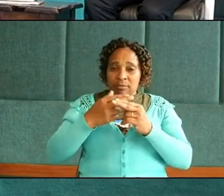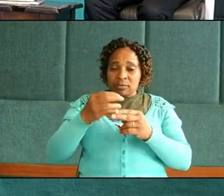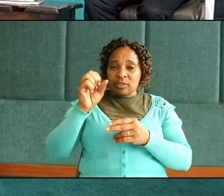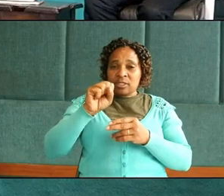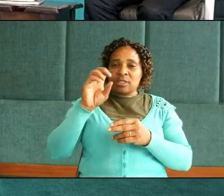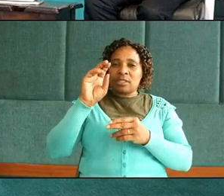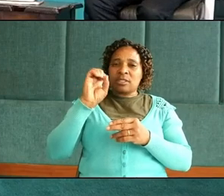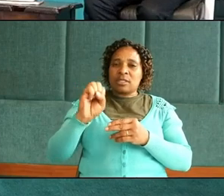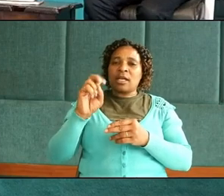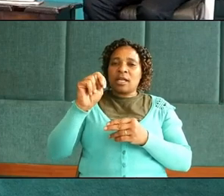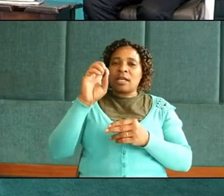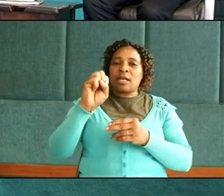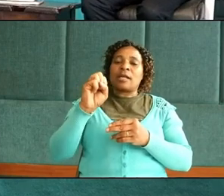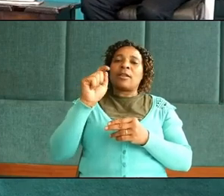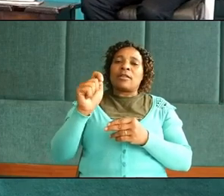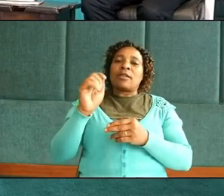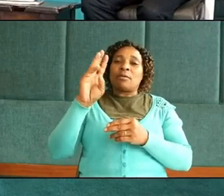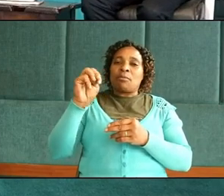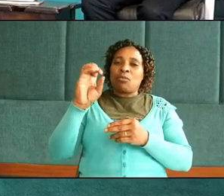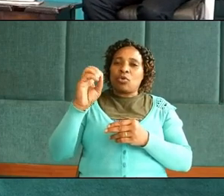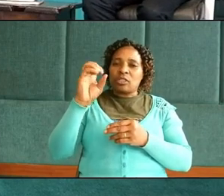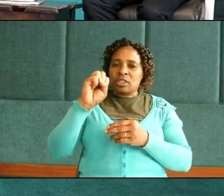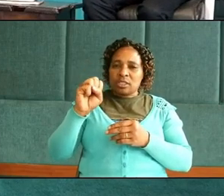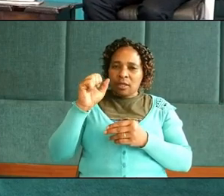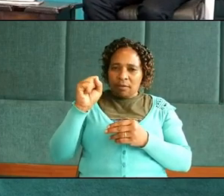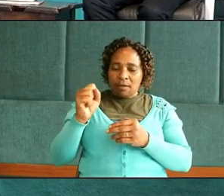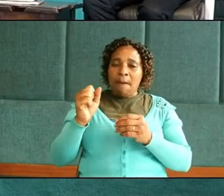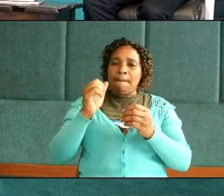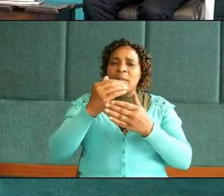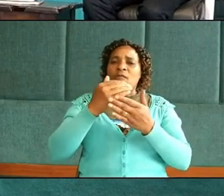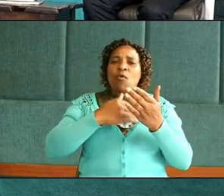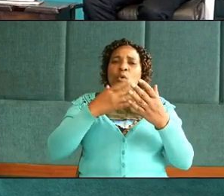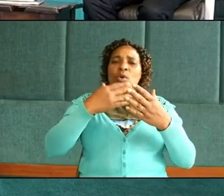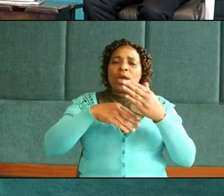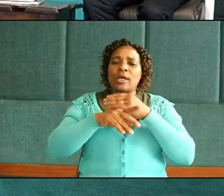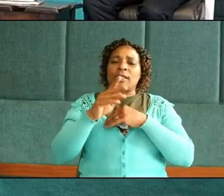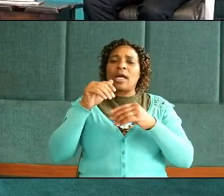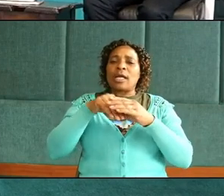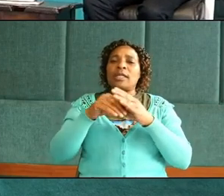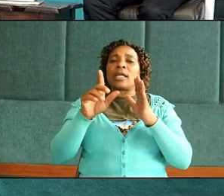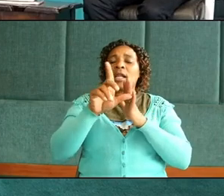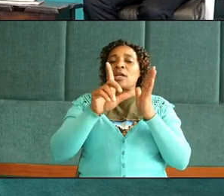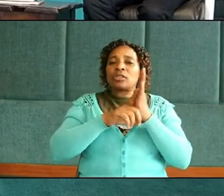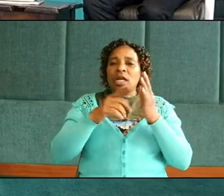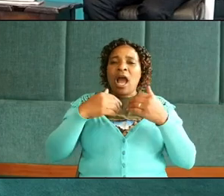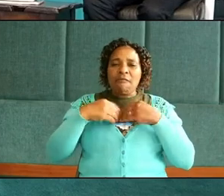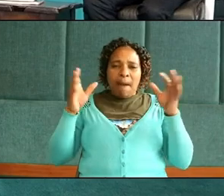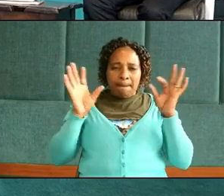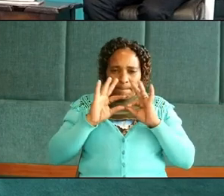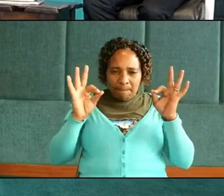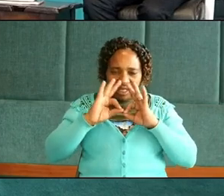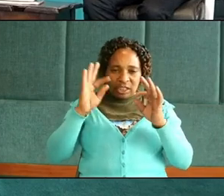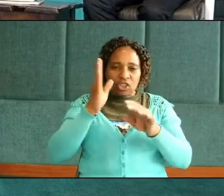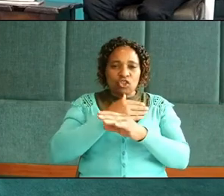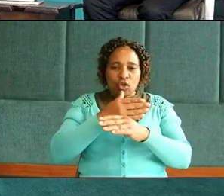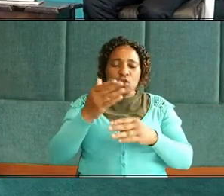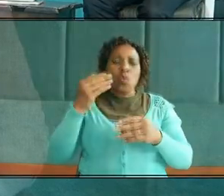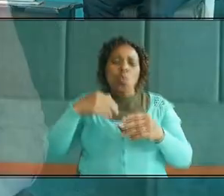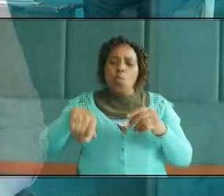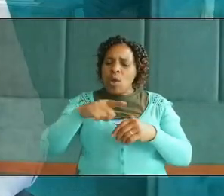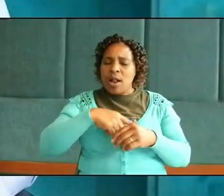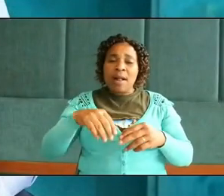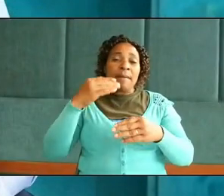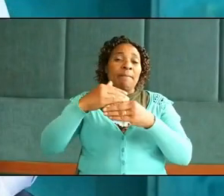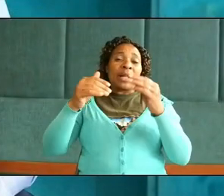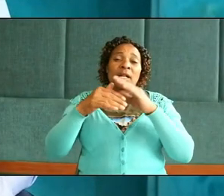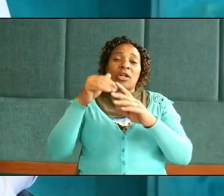facilitators for the show. Before we go into the lesson, we've just had a very, very amazing song, like We'll Build on the Rock.